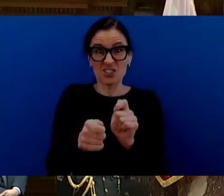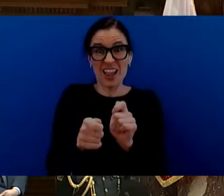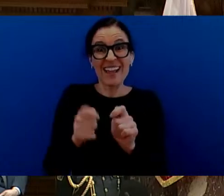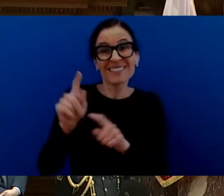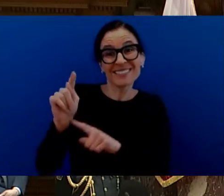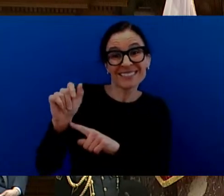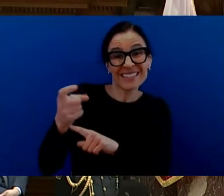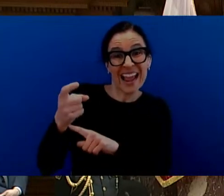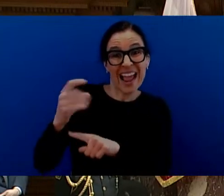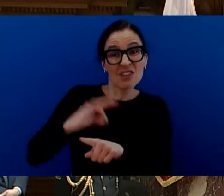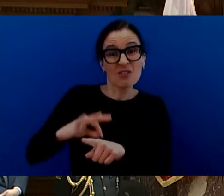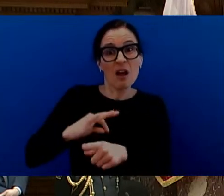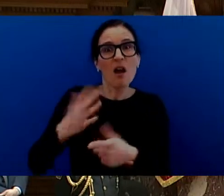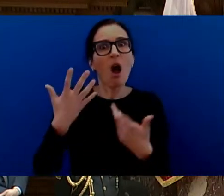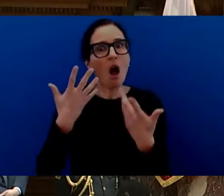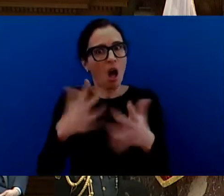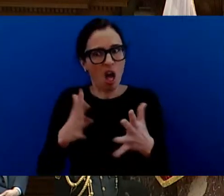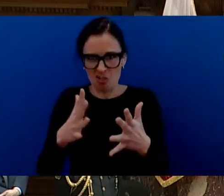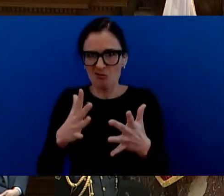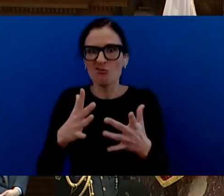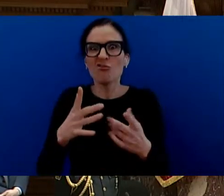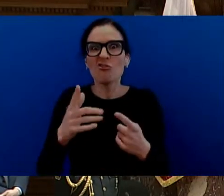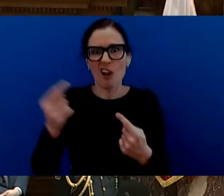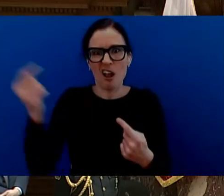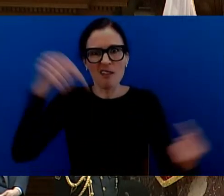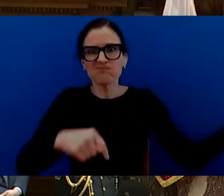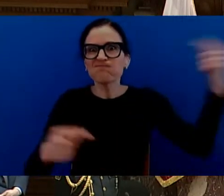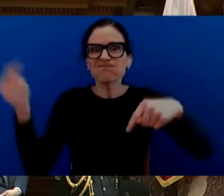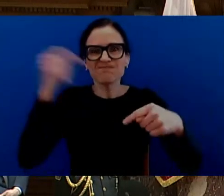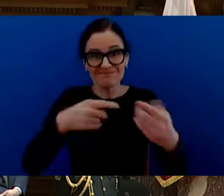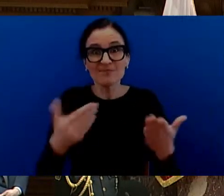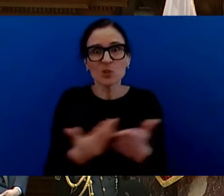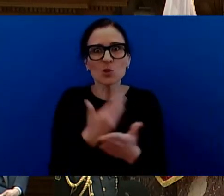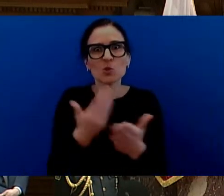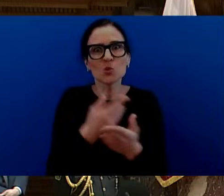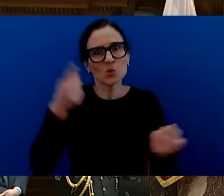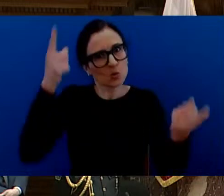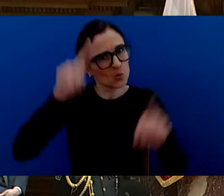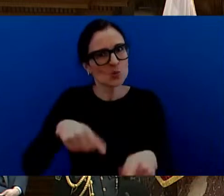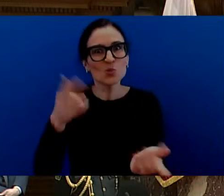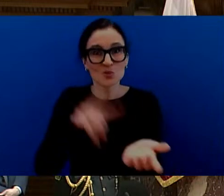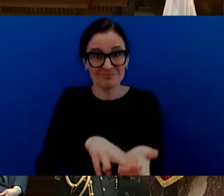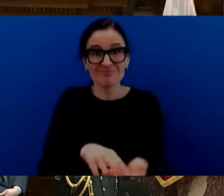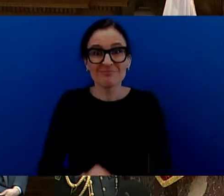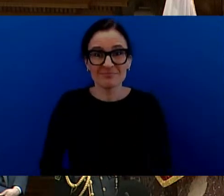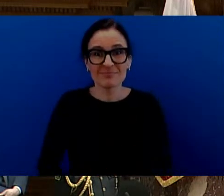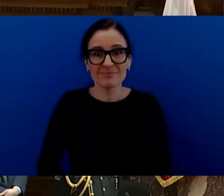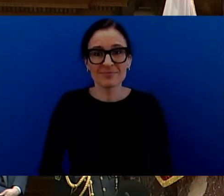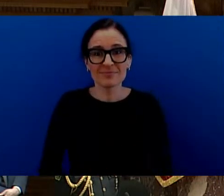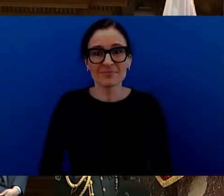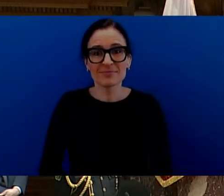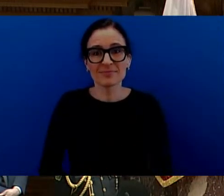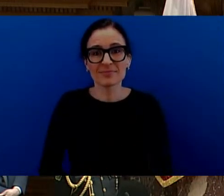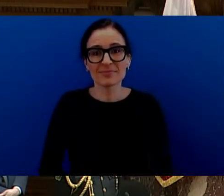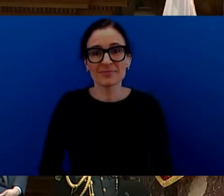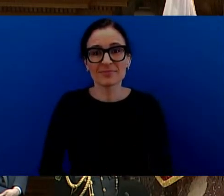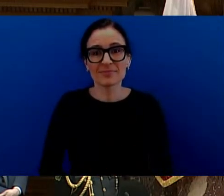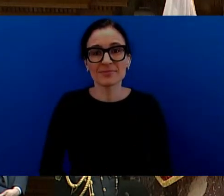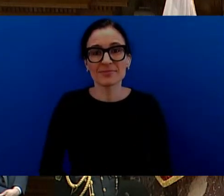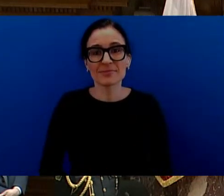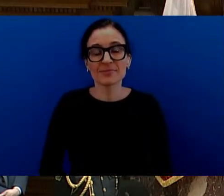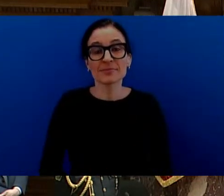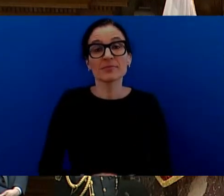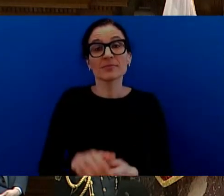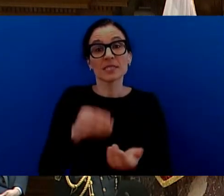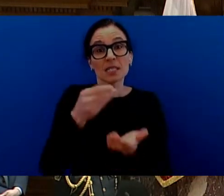As we grow our economy and build here at home, we will diversify to whom we sell our products around the